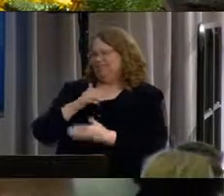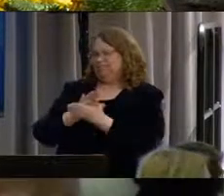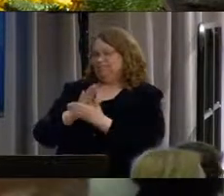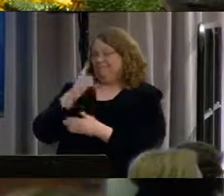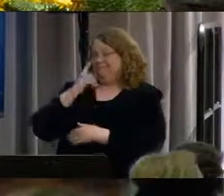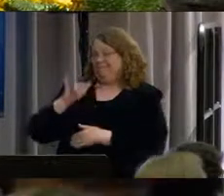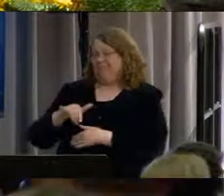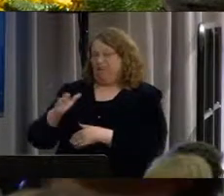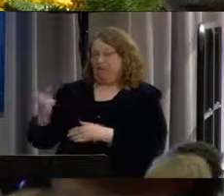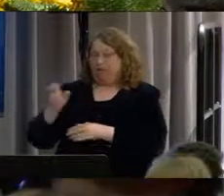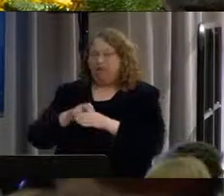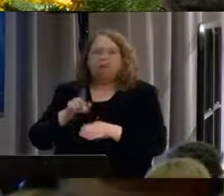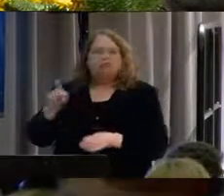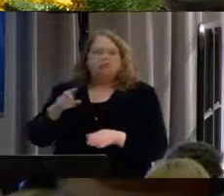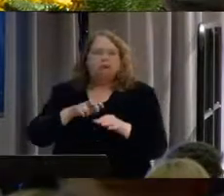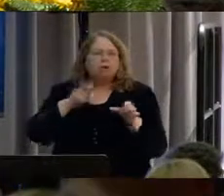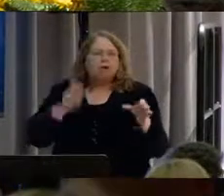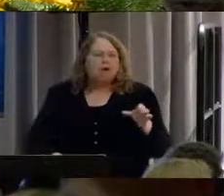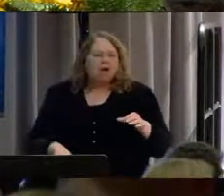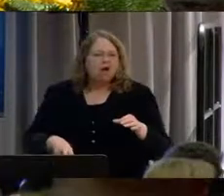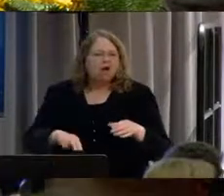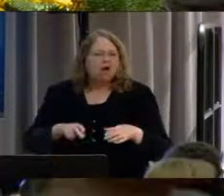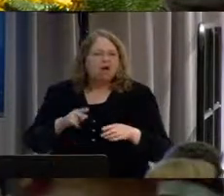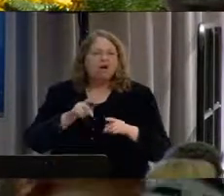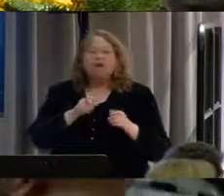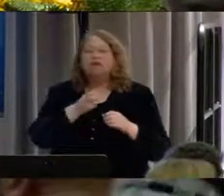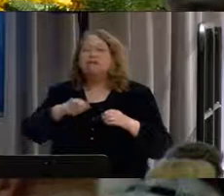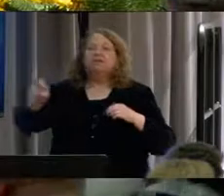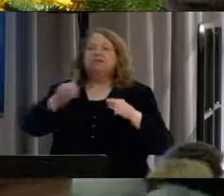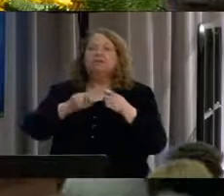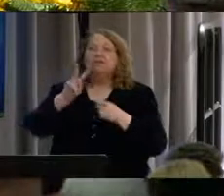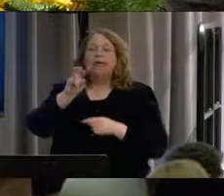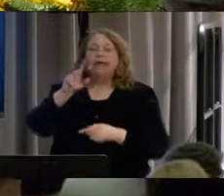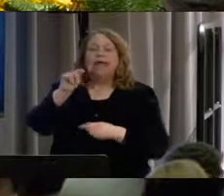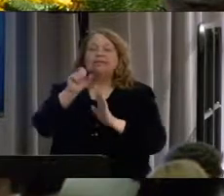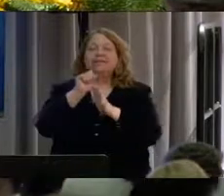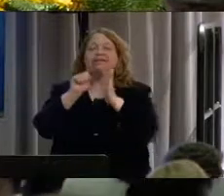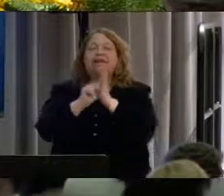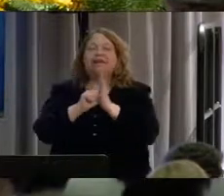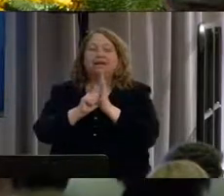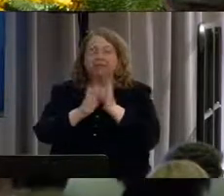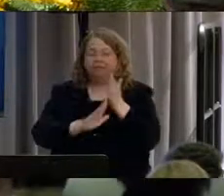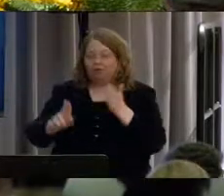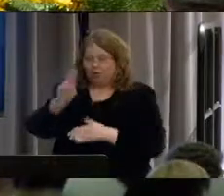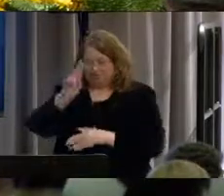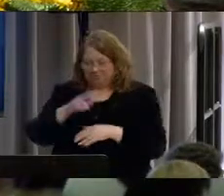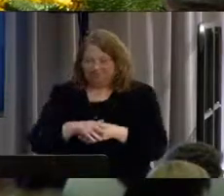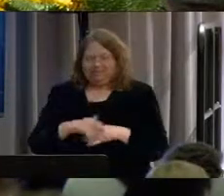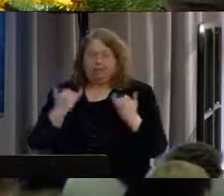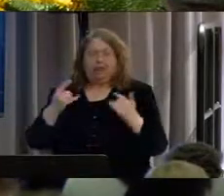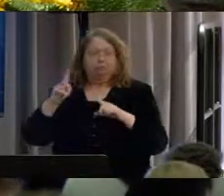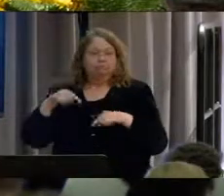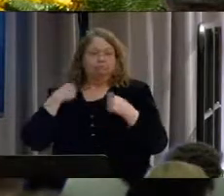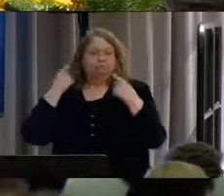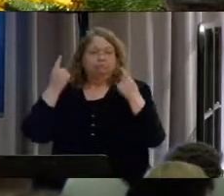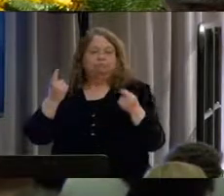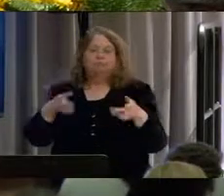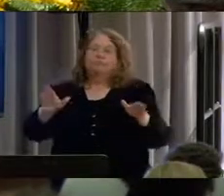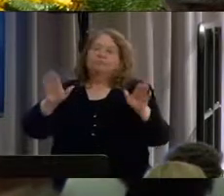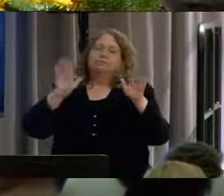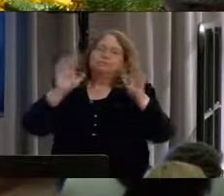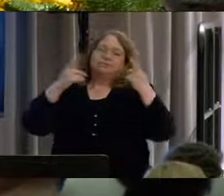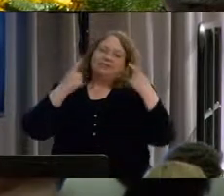she abandoned us to go to Kent State University. And she has been